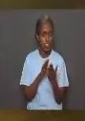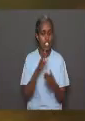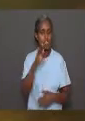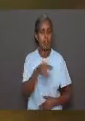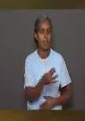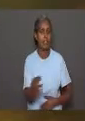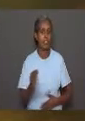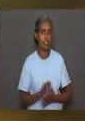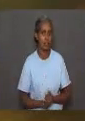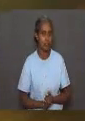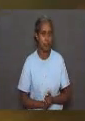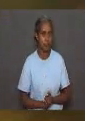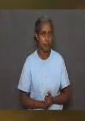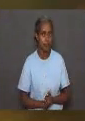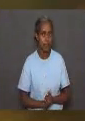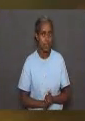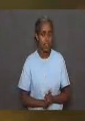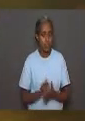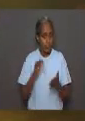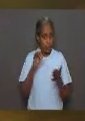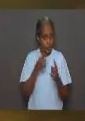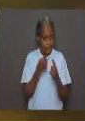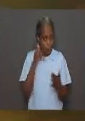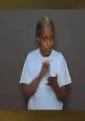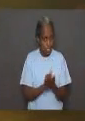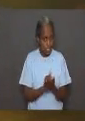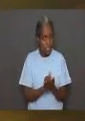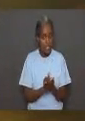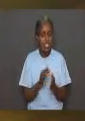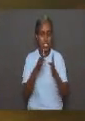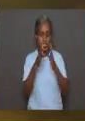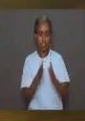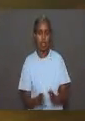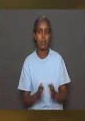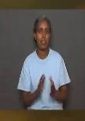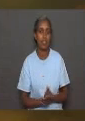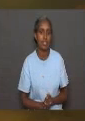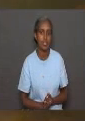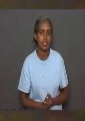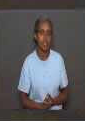matrix, and from that, the determinant.